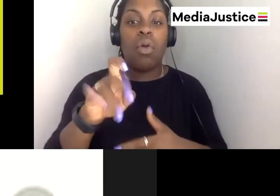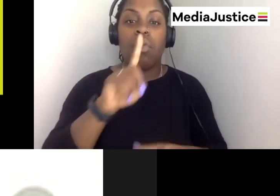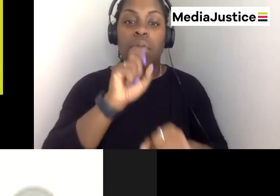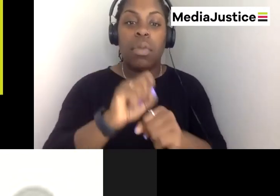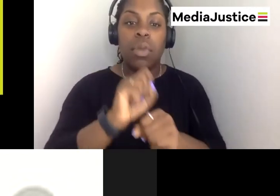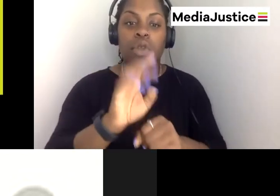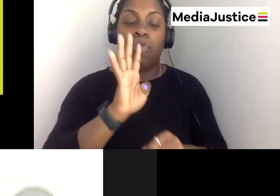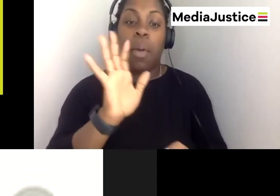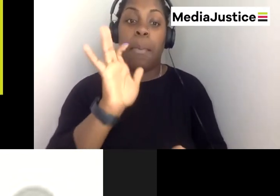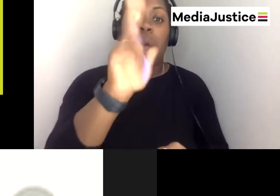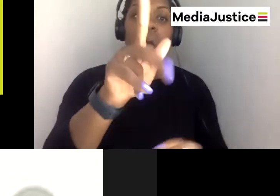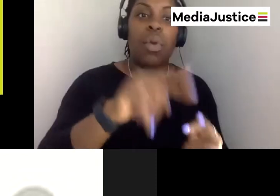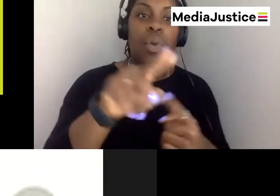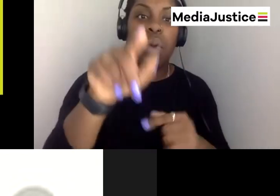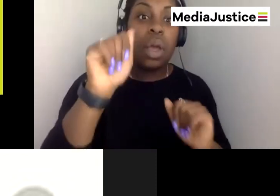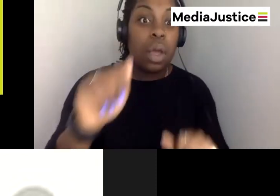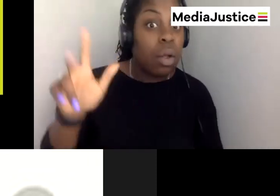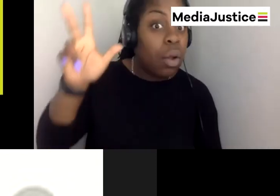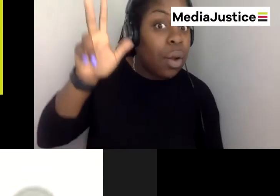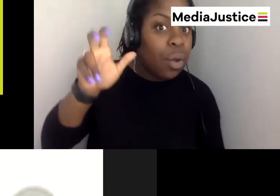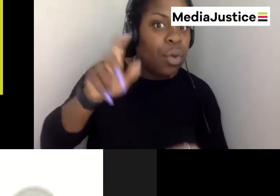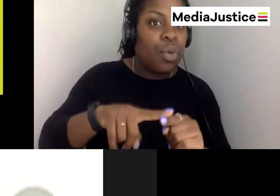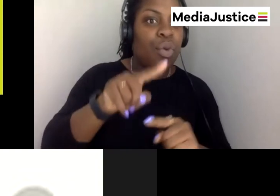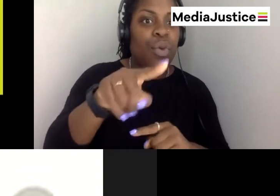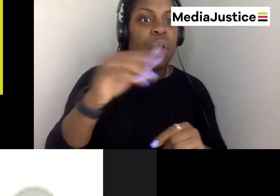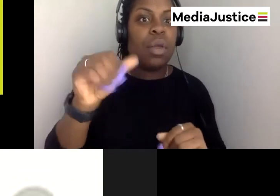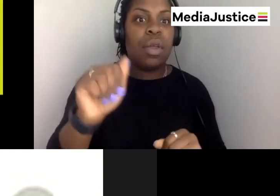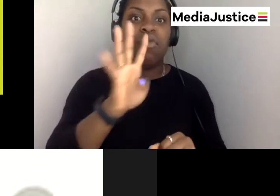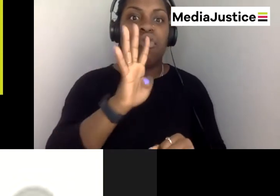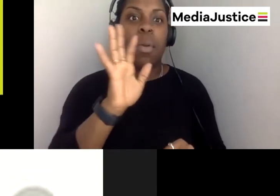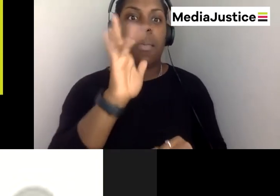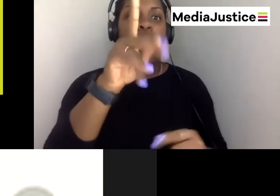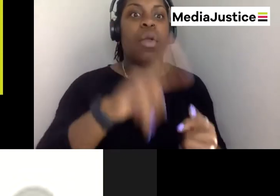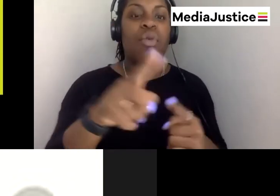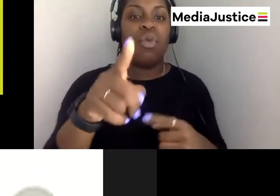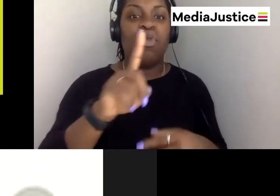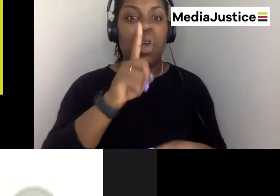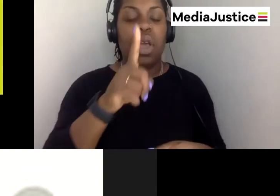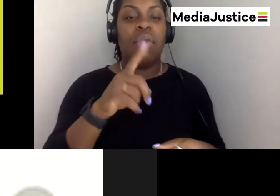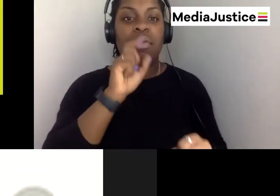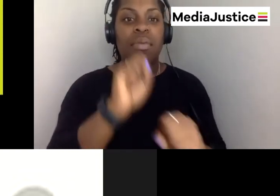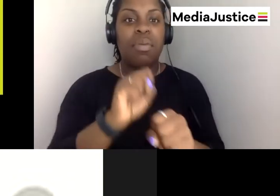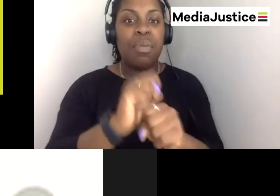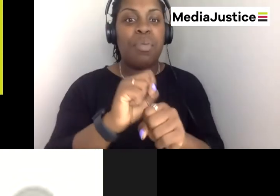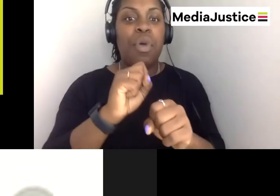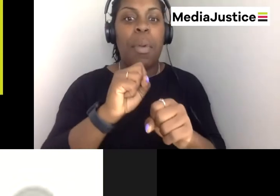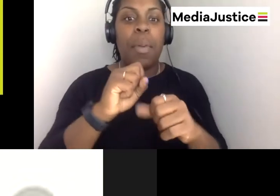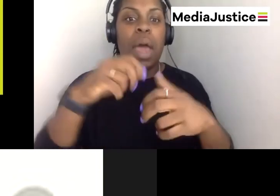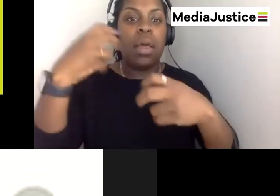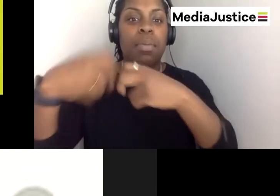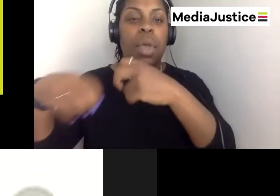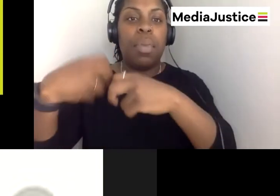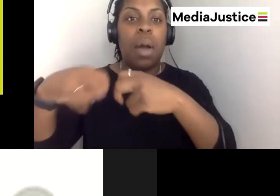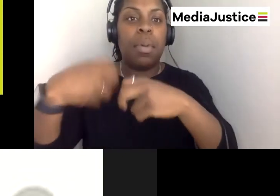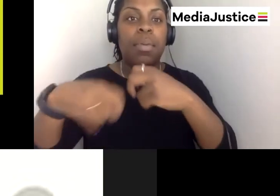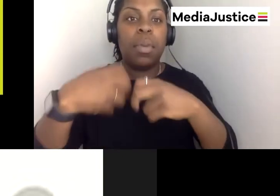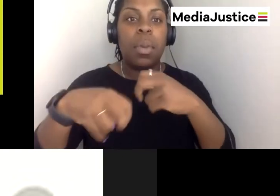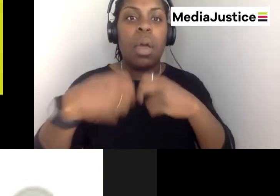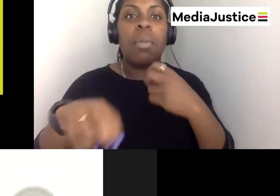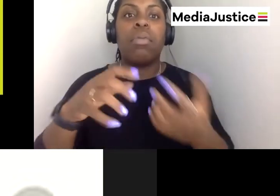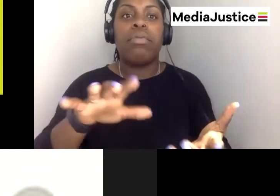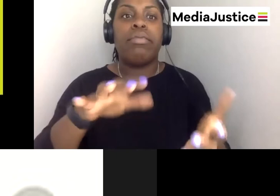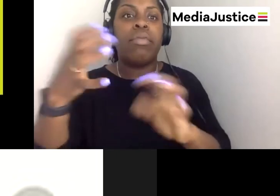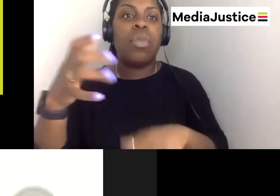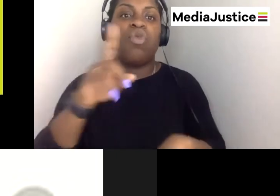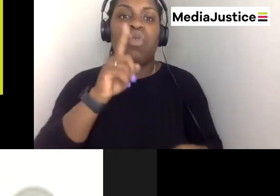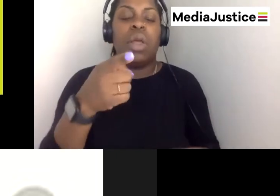They can listen to you and they can talk back to you, which is very problematic if you're in any kind of public place, for example, and all of a sudden